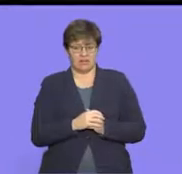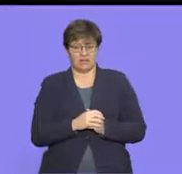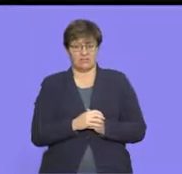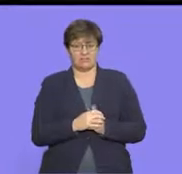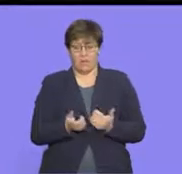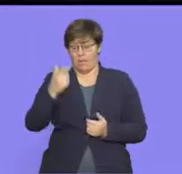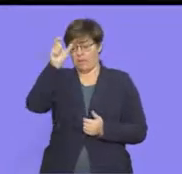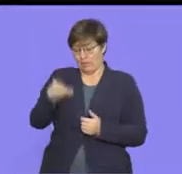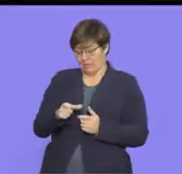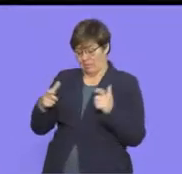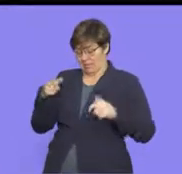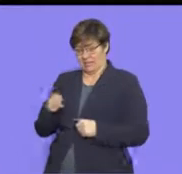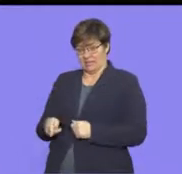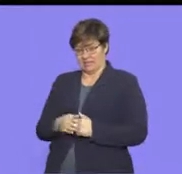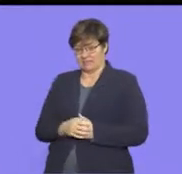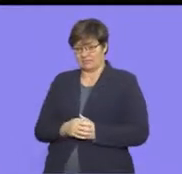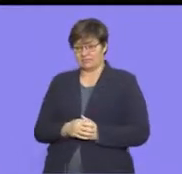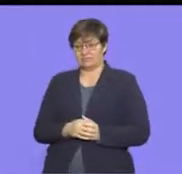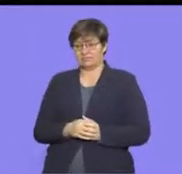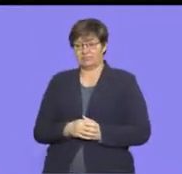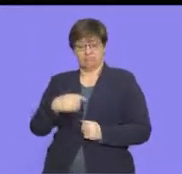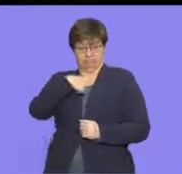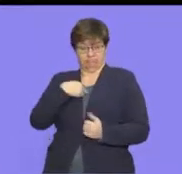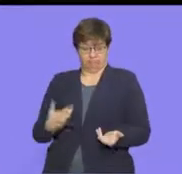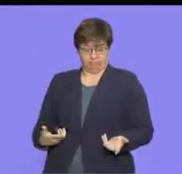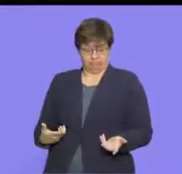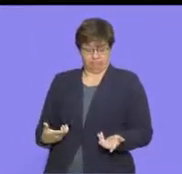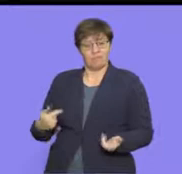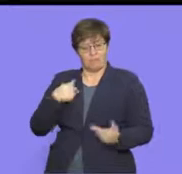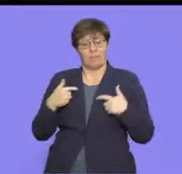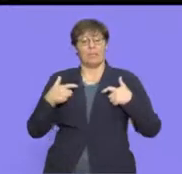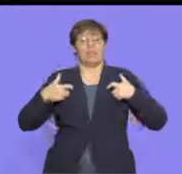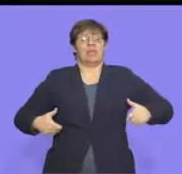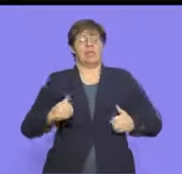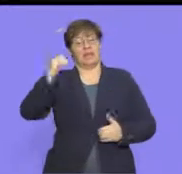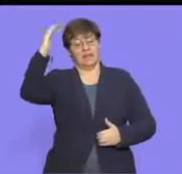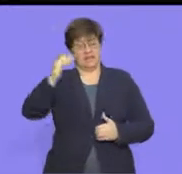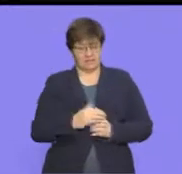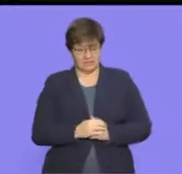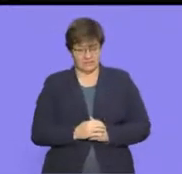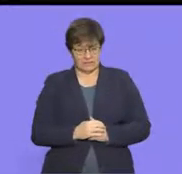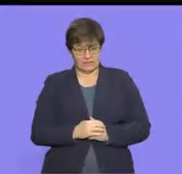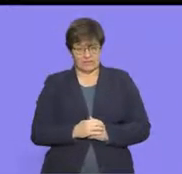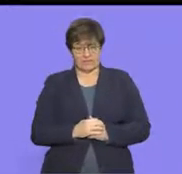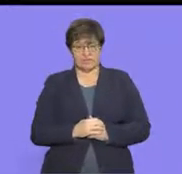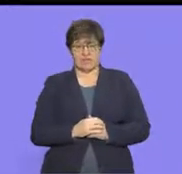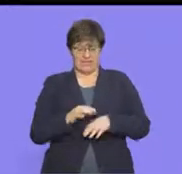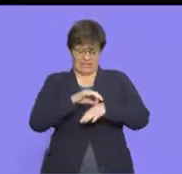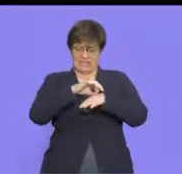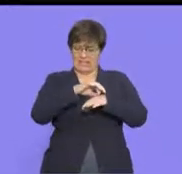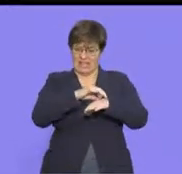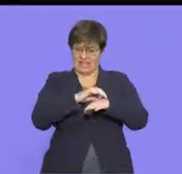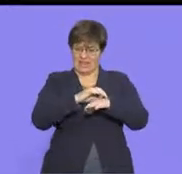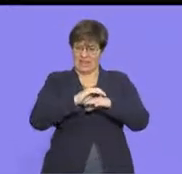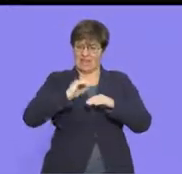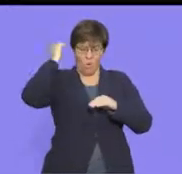Now this person is me, all right? There I am, little stick figure. I am quite big, all right? I have got this